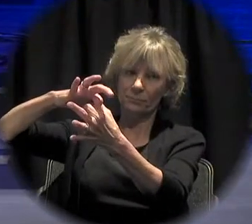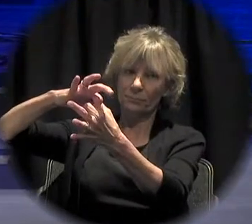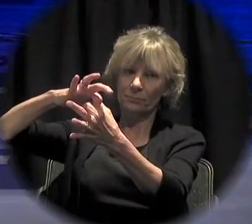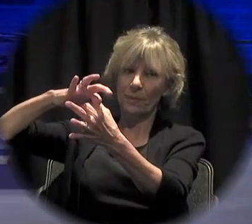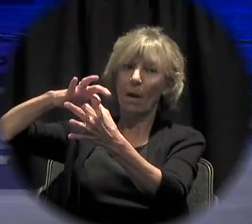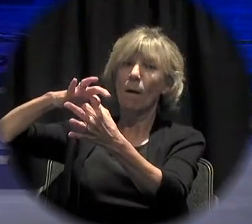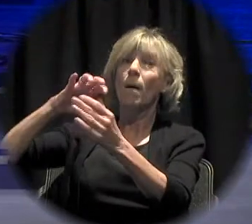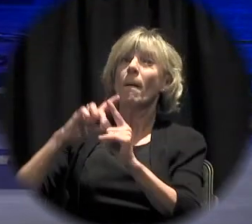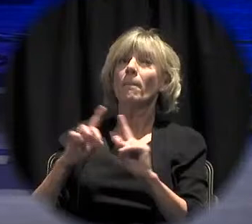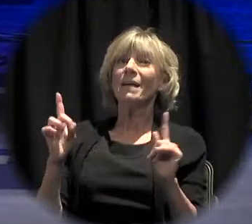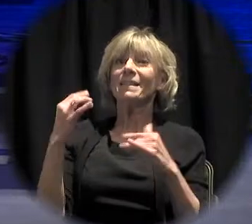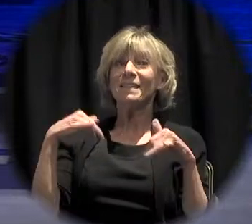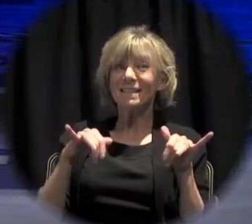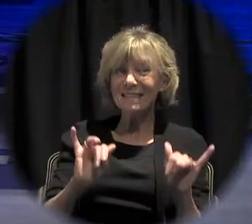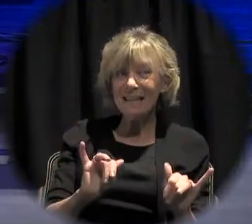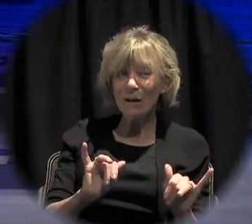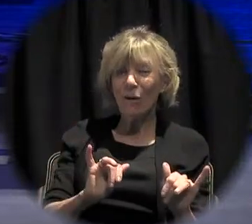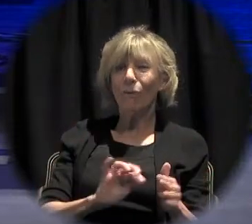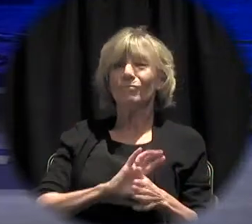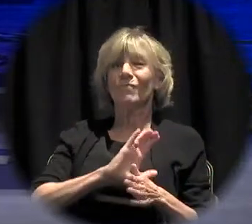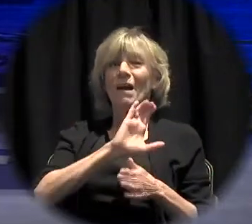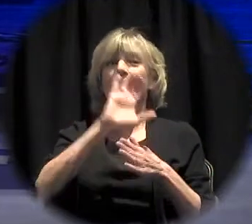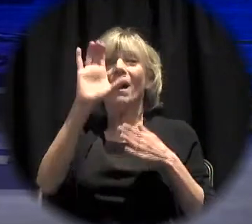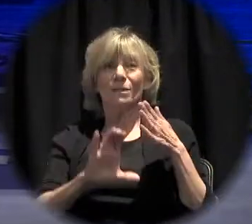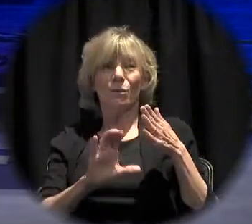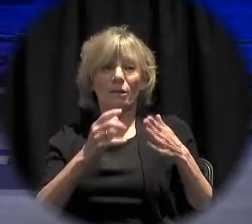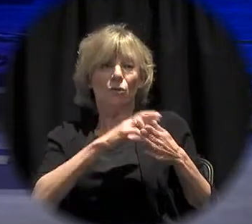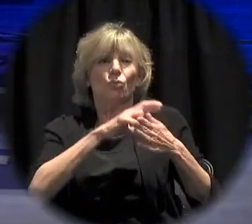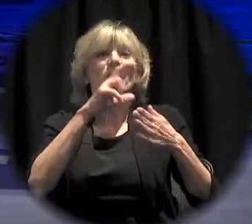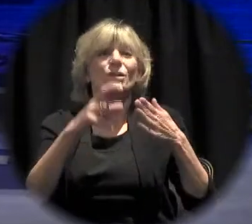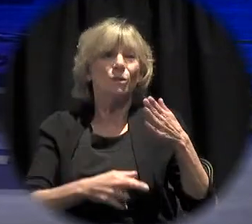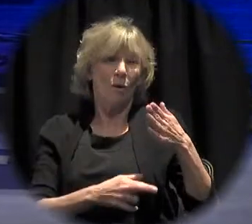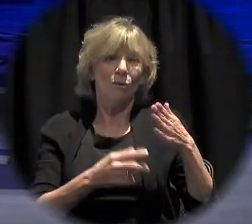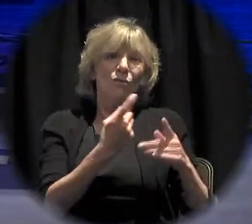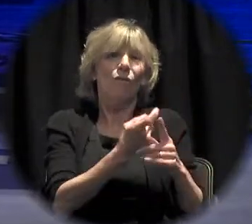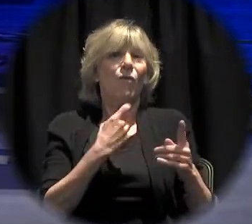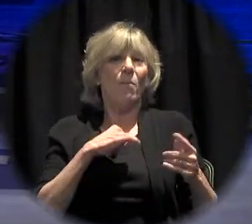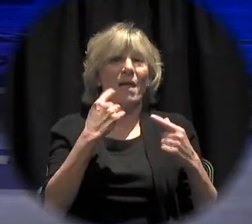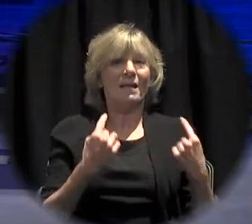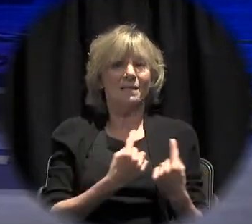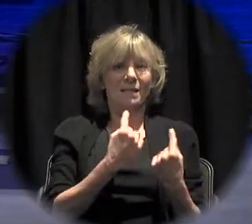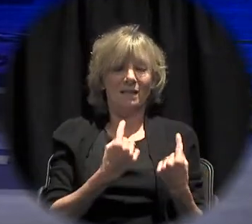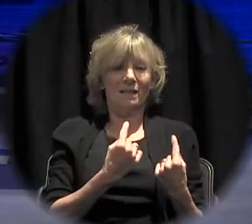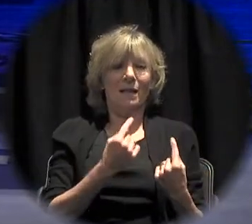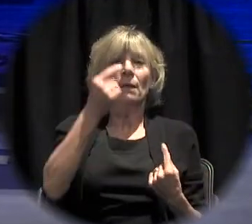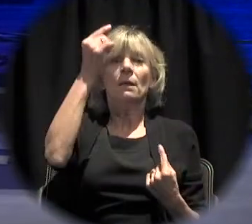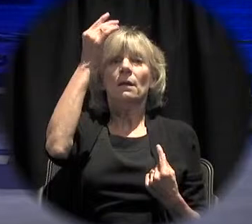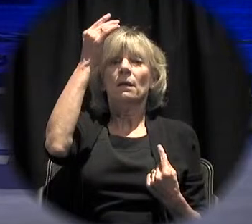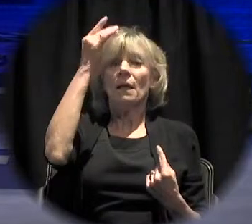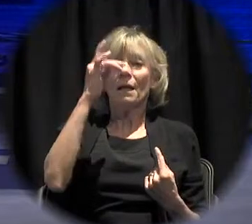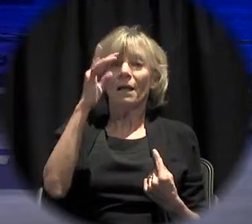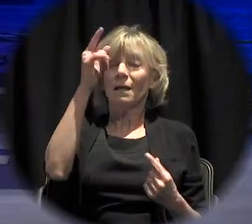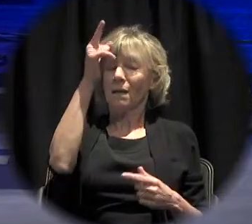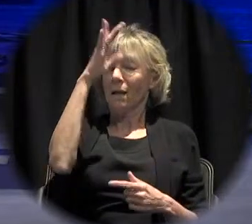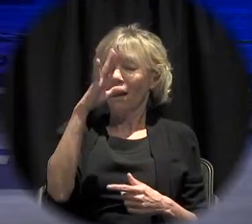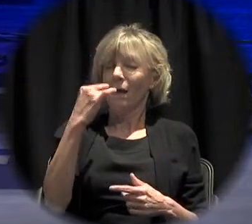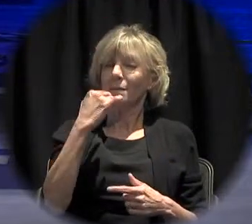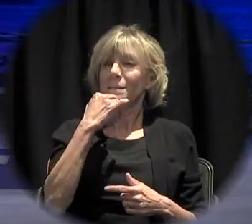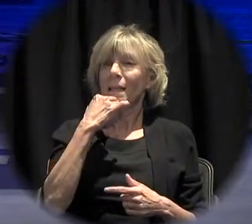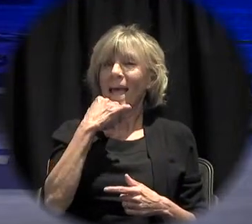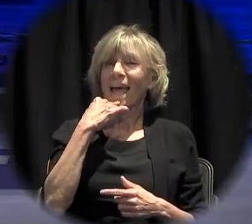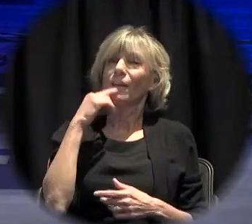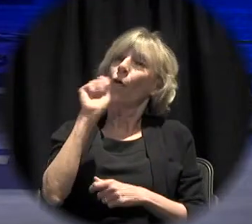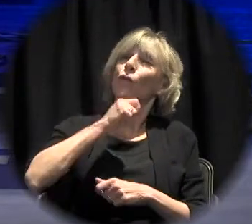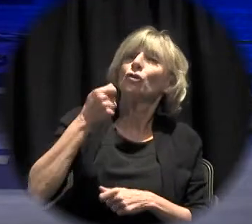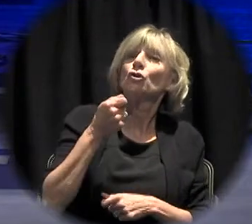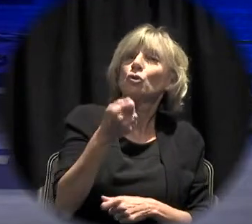But there were still consequences for David. God said, "Now therefore the sword shall never depart